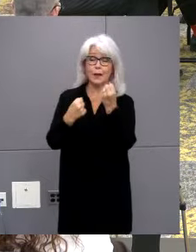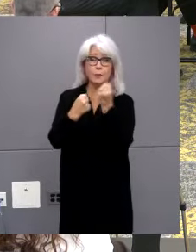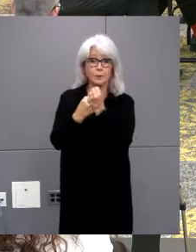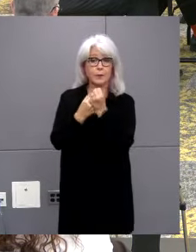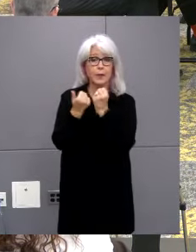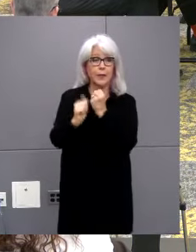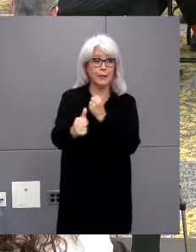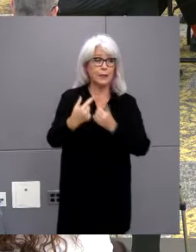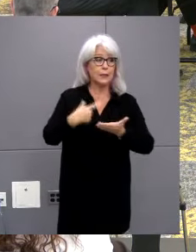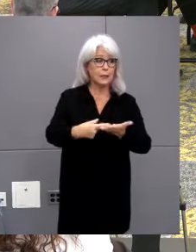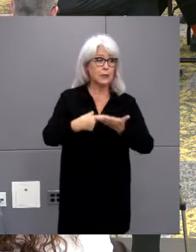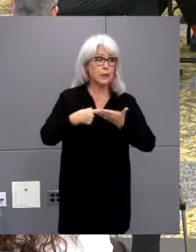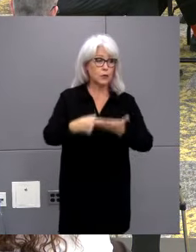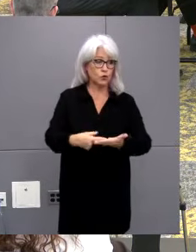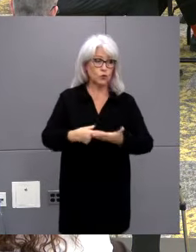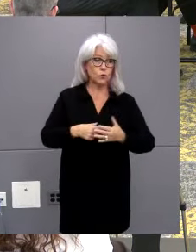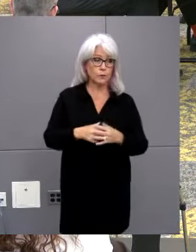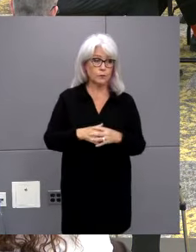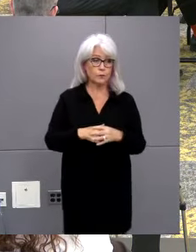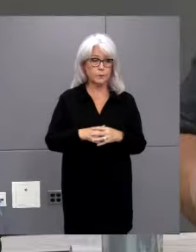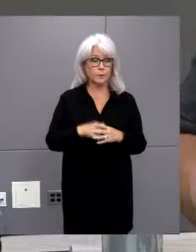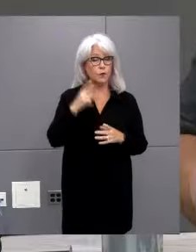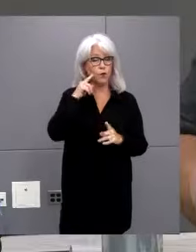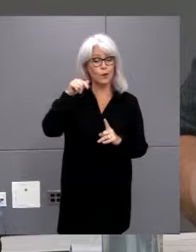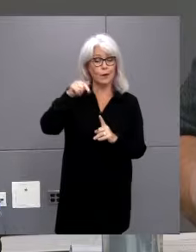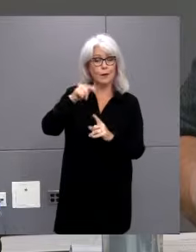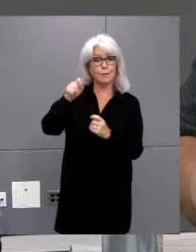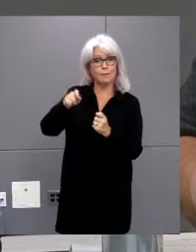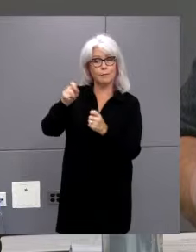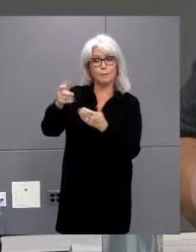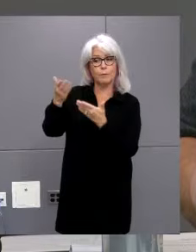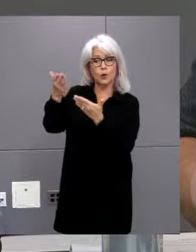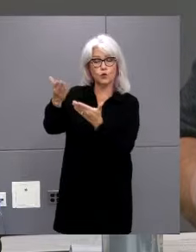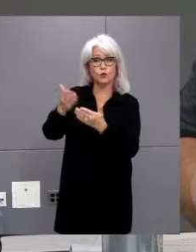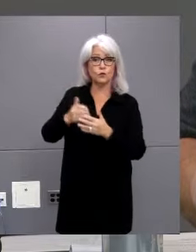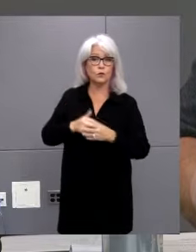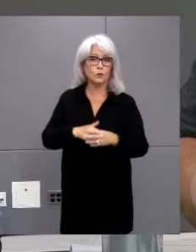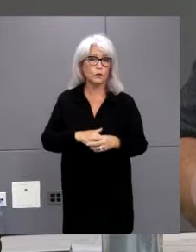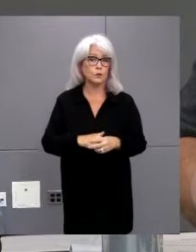Any discussion on that motion?